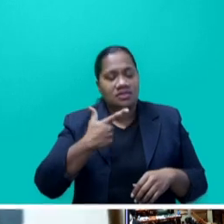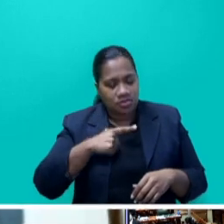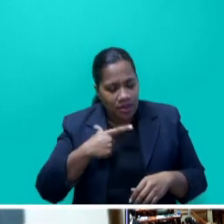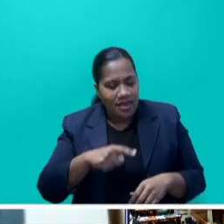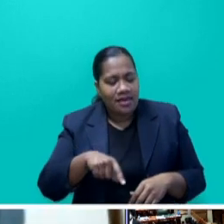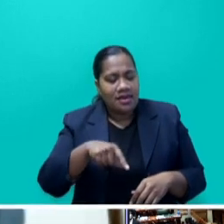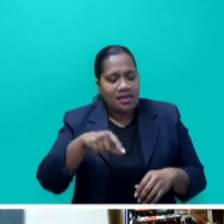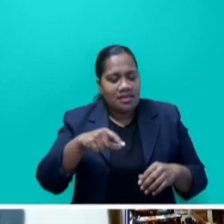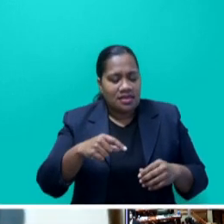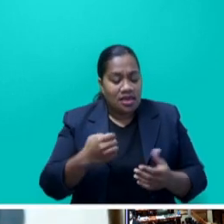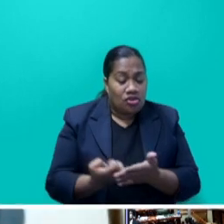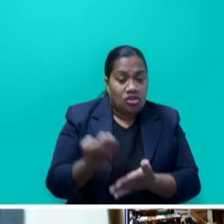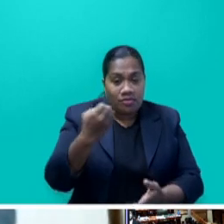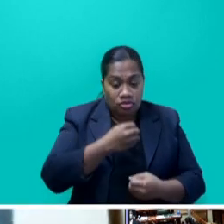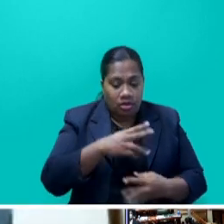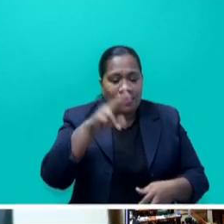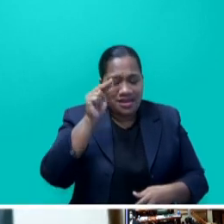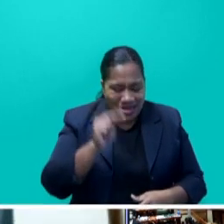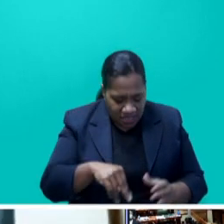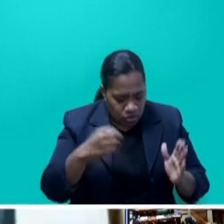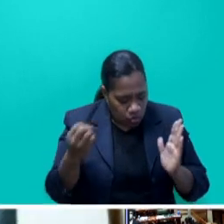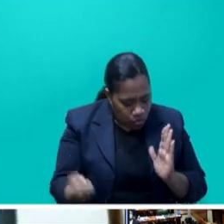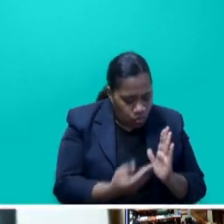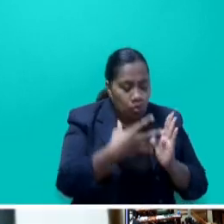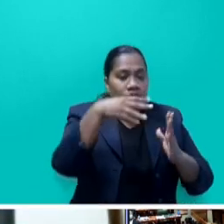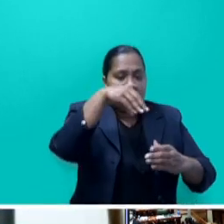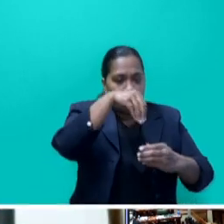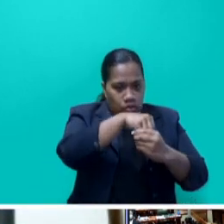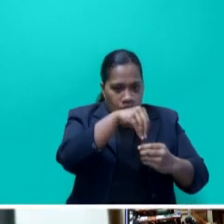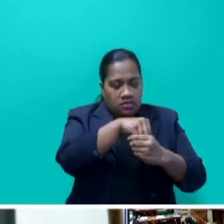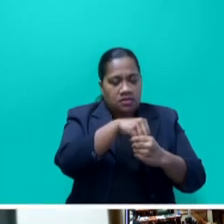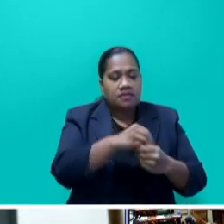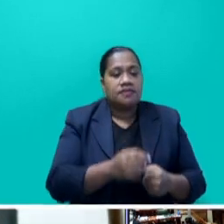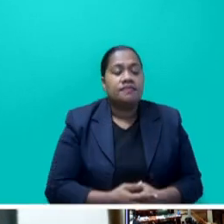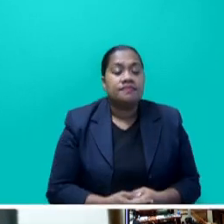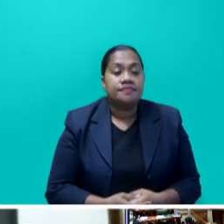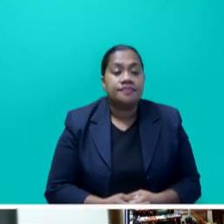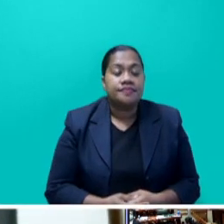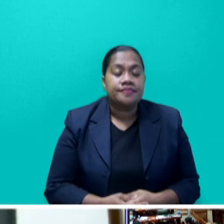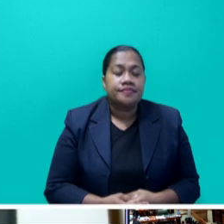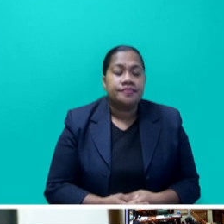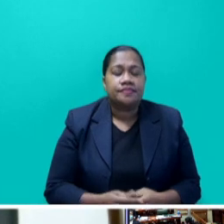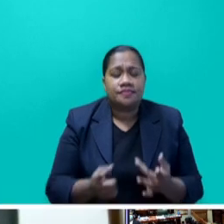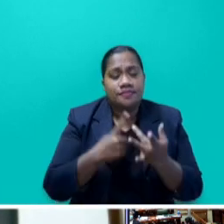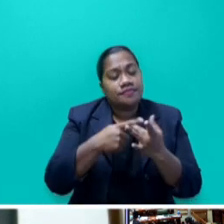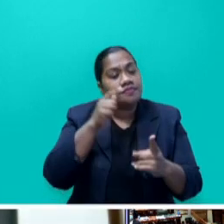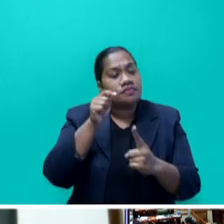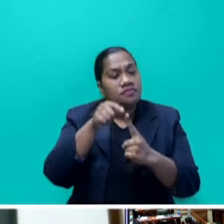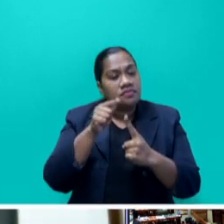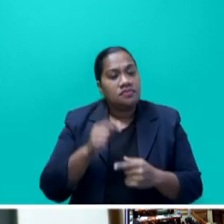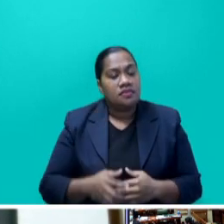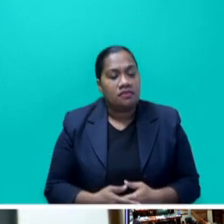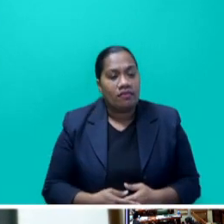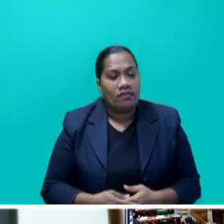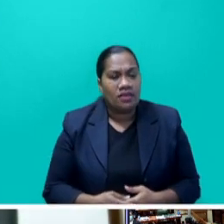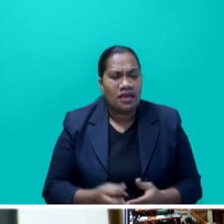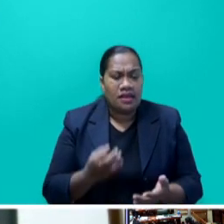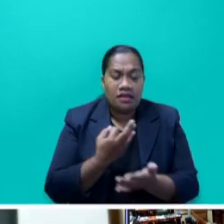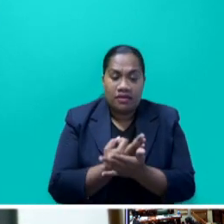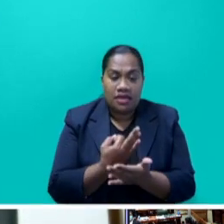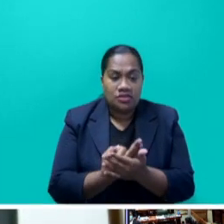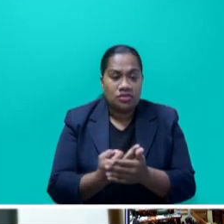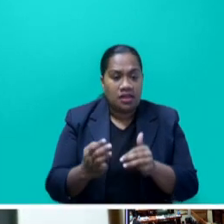the definition as it is laid out. Mr. Speaker, sir, the other point I want to make is that the Financial Management